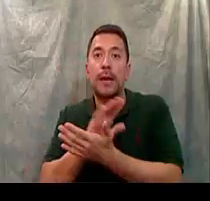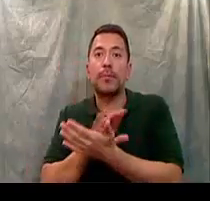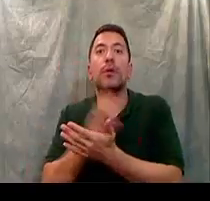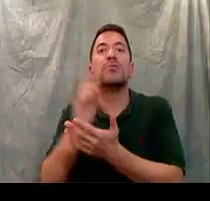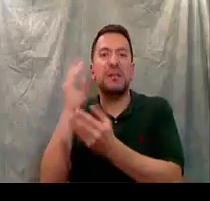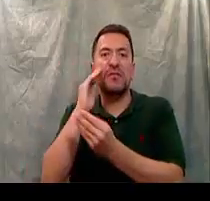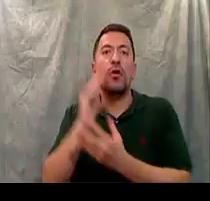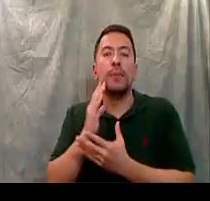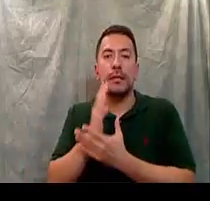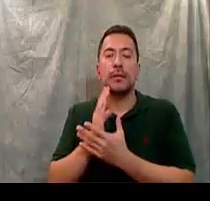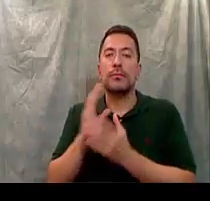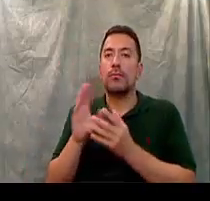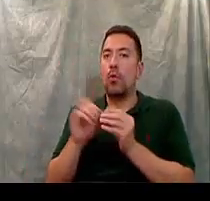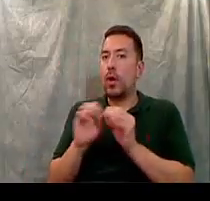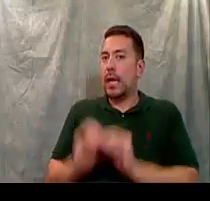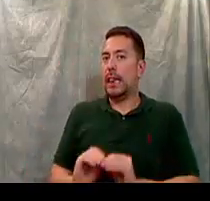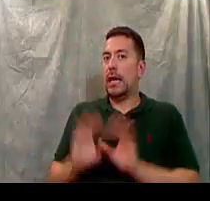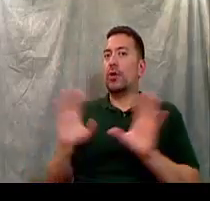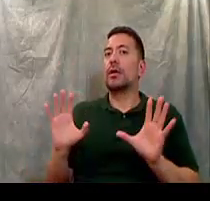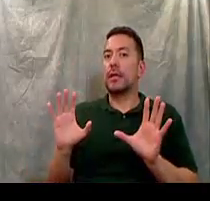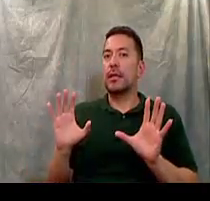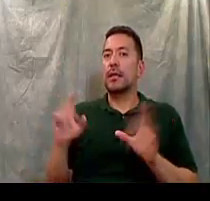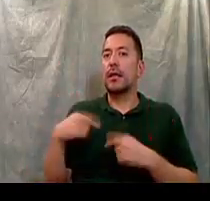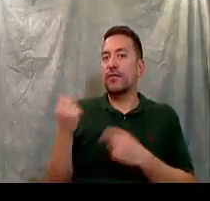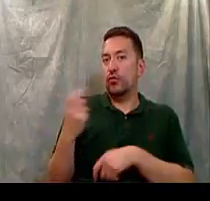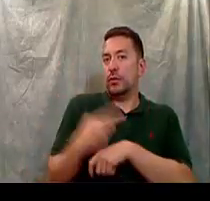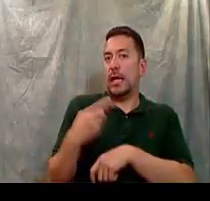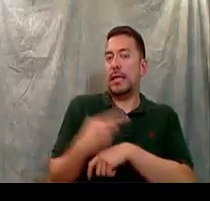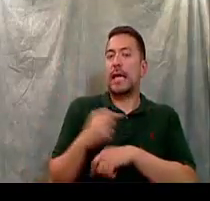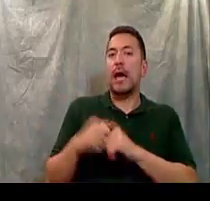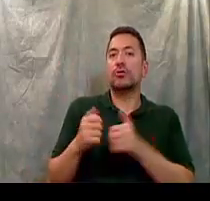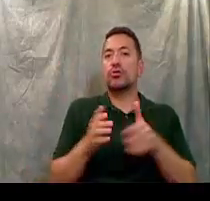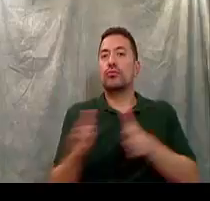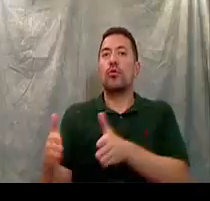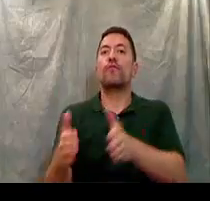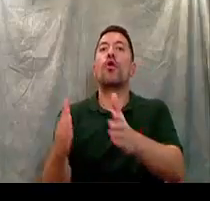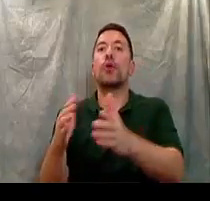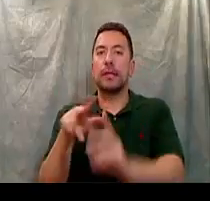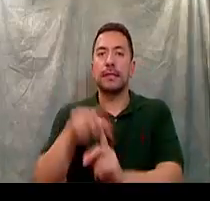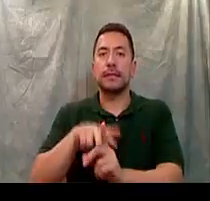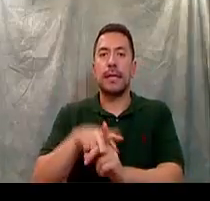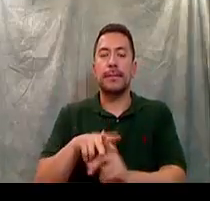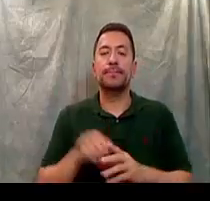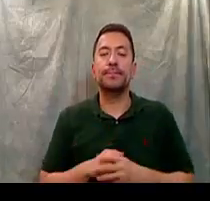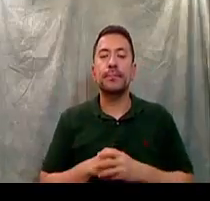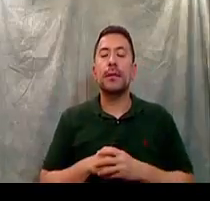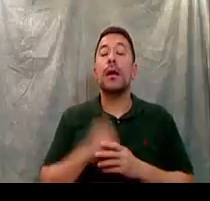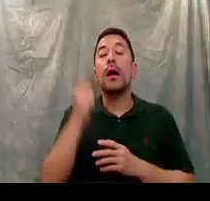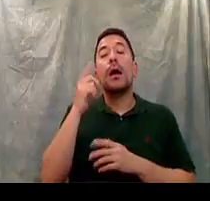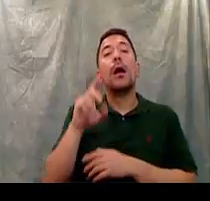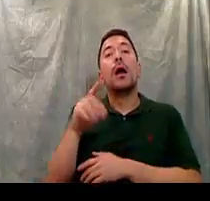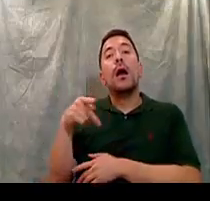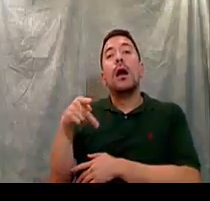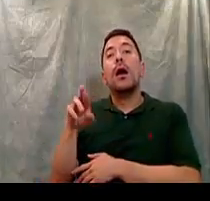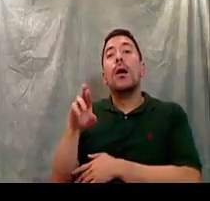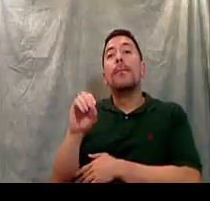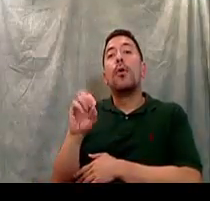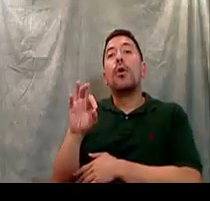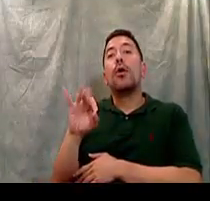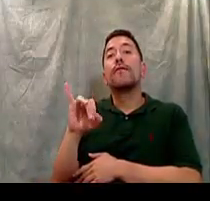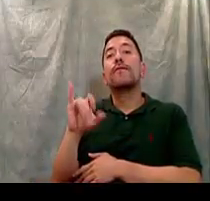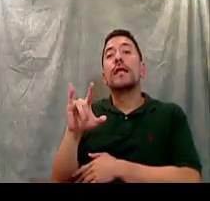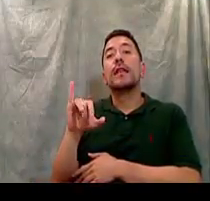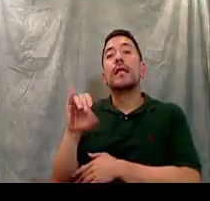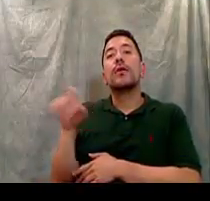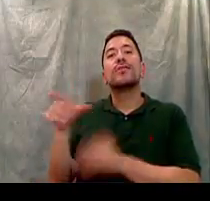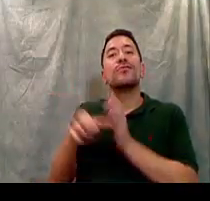over the course of the last few days in order to direct you on how to move forward on this assignment. First of all, Porfilio is reviewing your problem statement, which